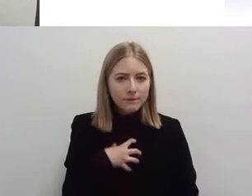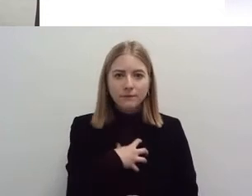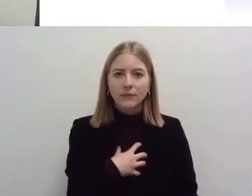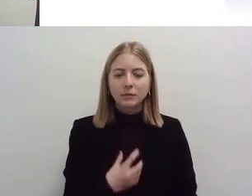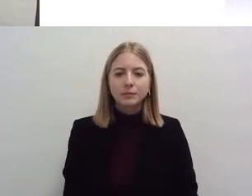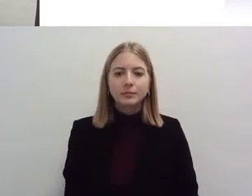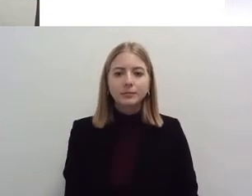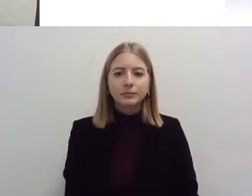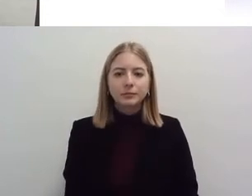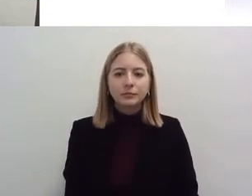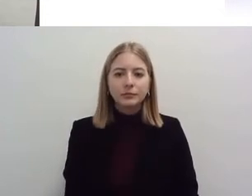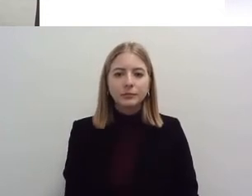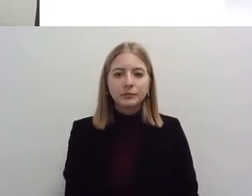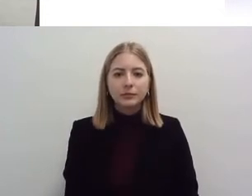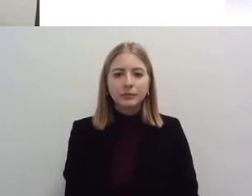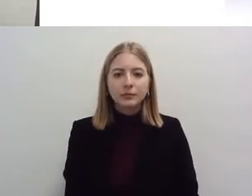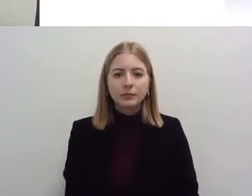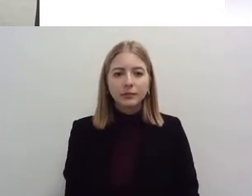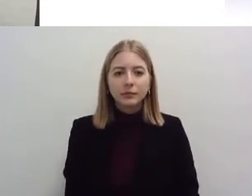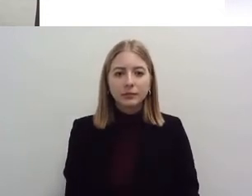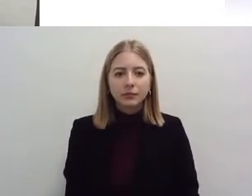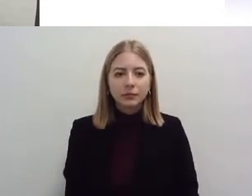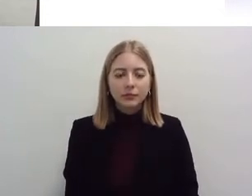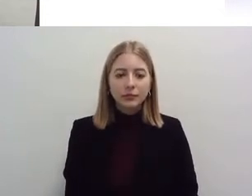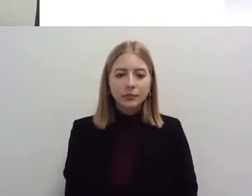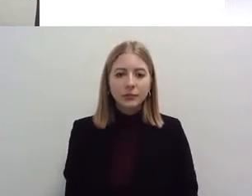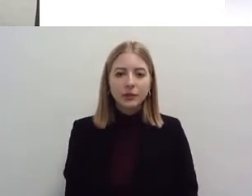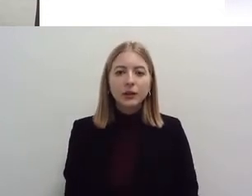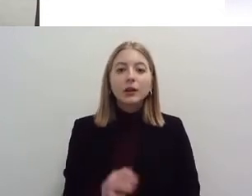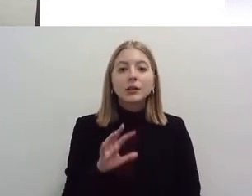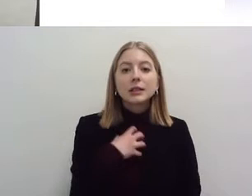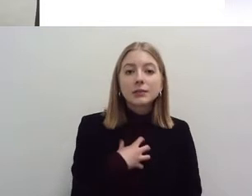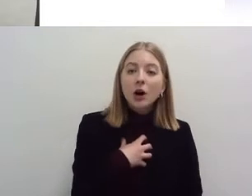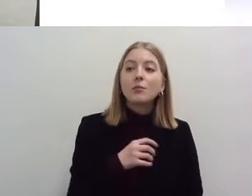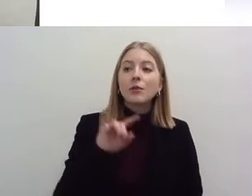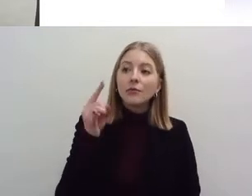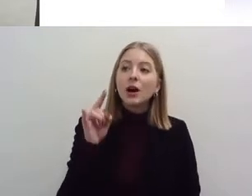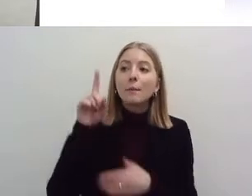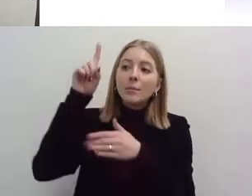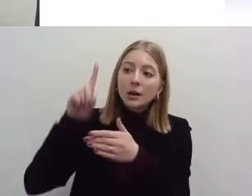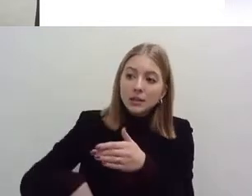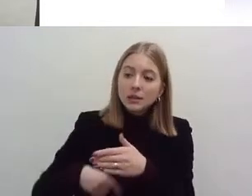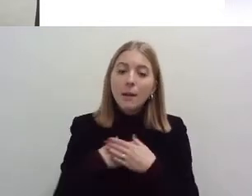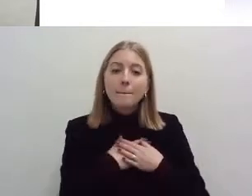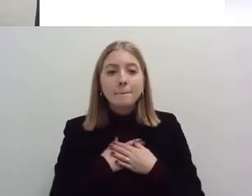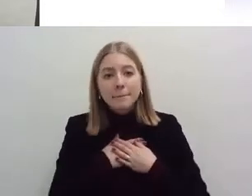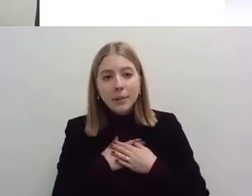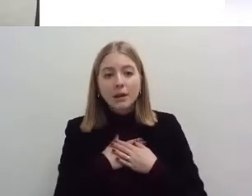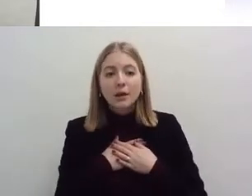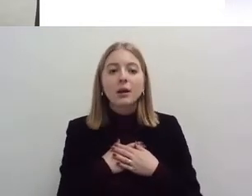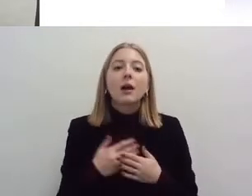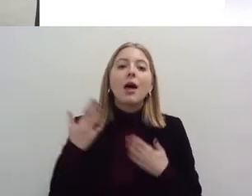love, to feel compassion, to regulate their emotion, and to be able to form warm and positive,